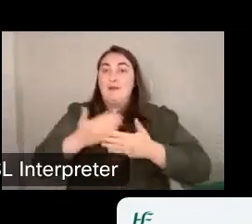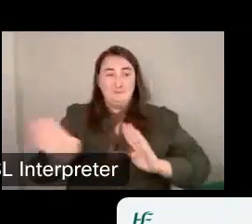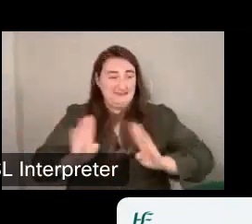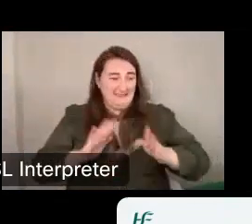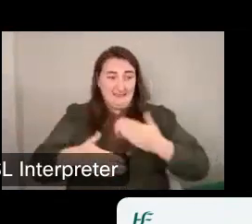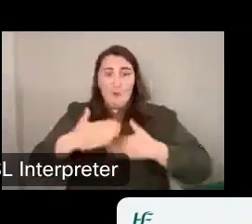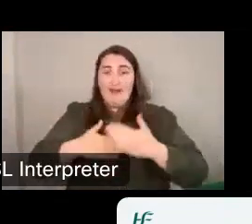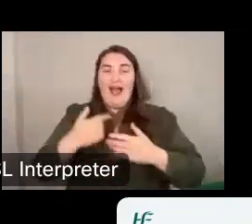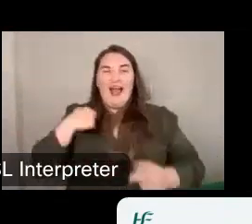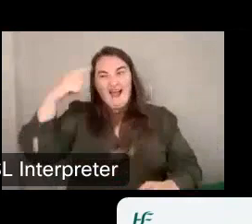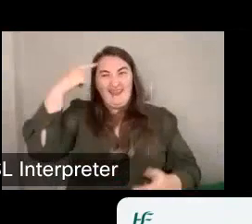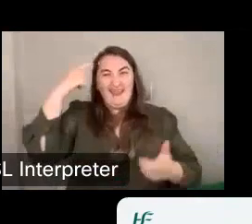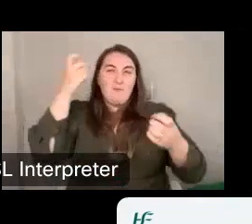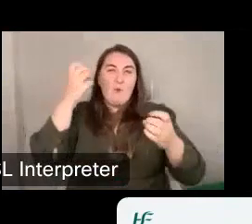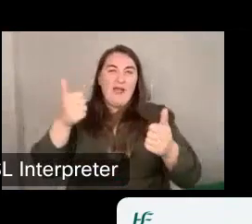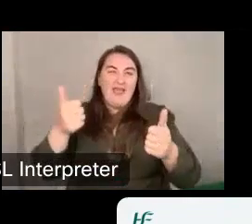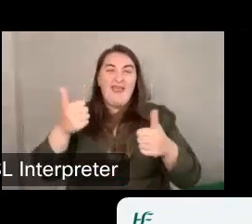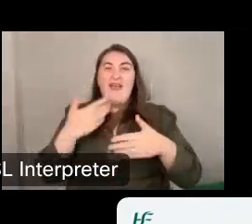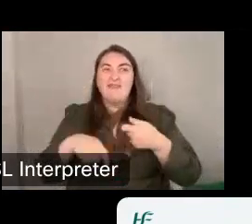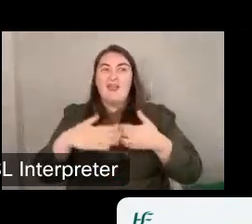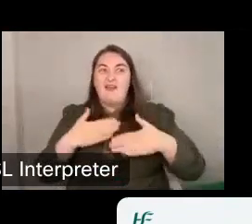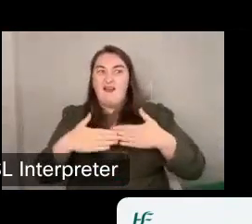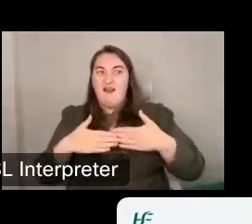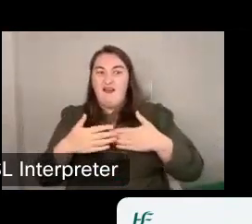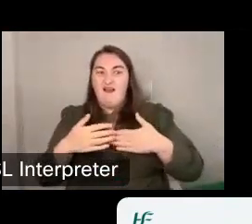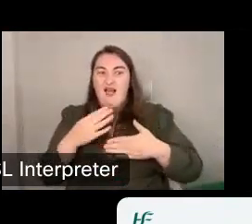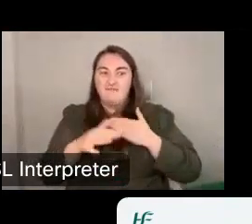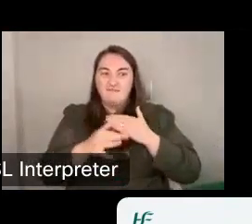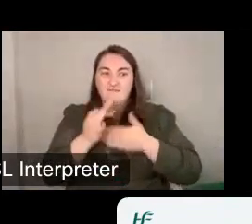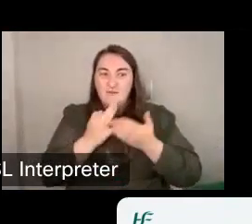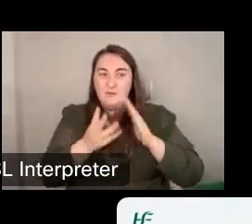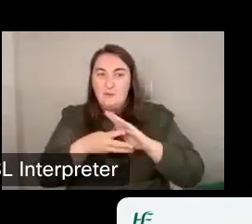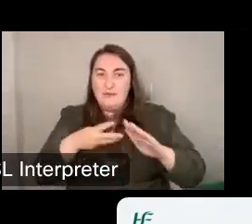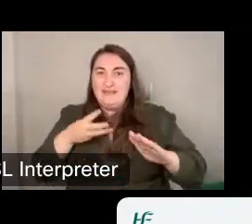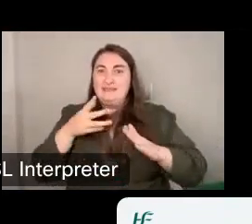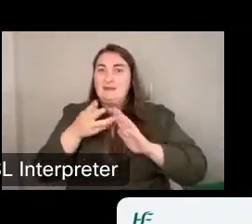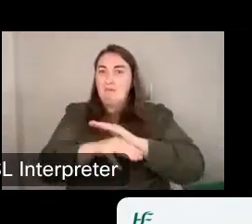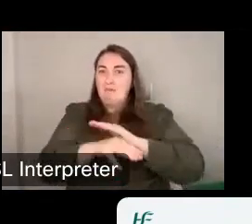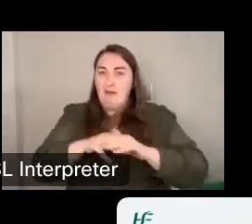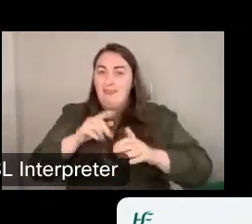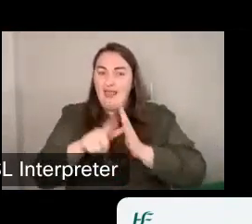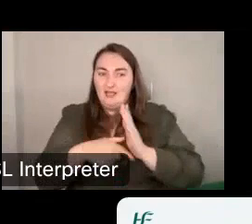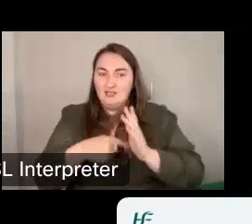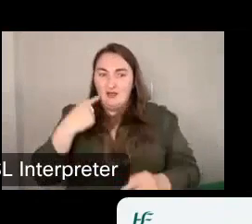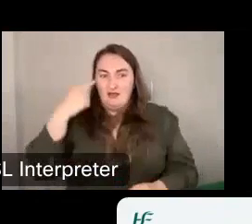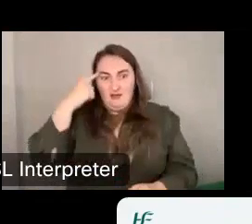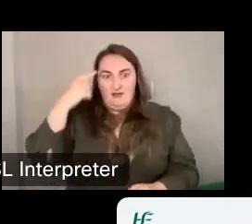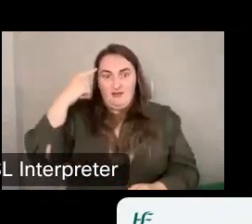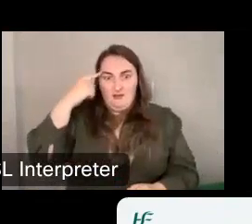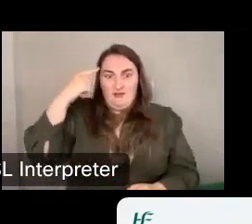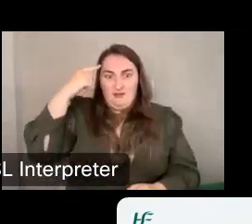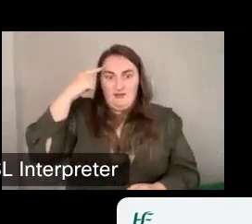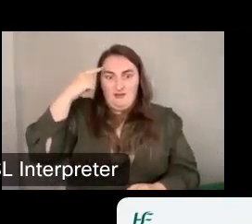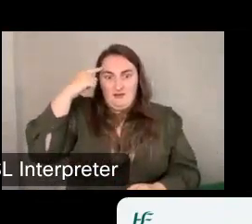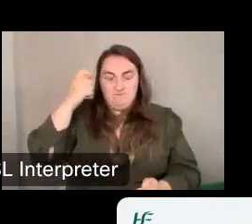I'm okay. And then they might notice a couple of weeks later, or even a couple of months later, that they're getting intrusive thoughts. They might be getting